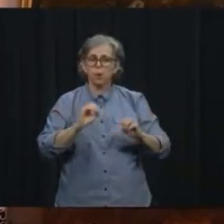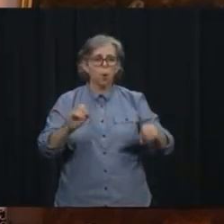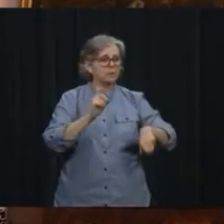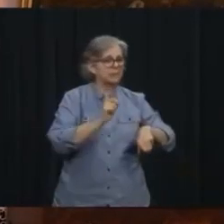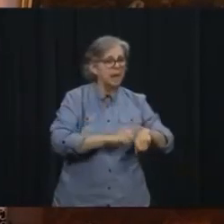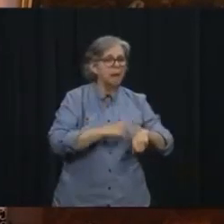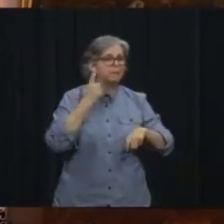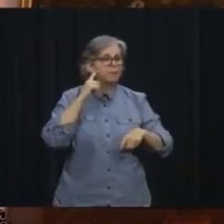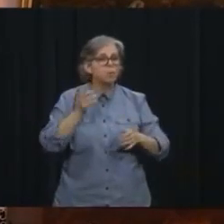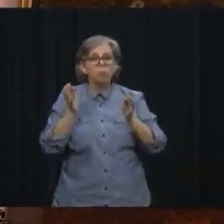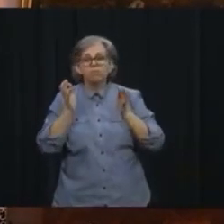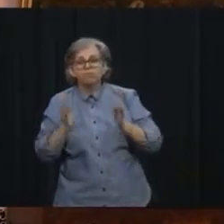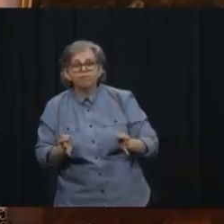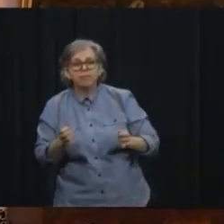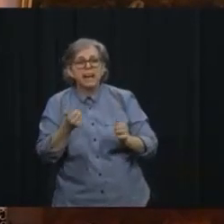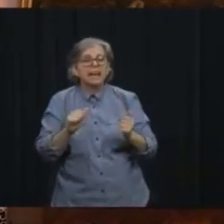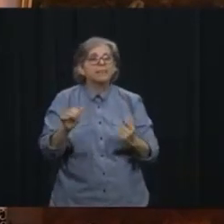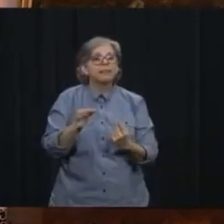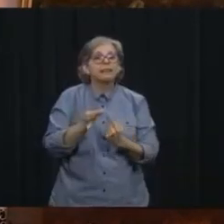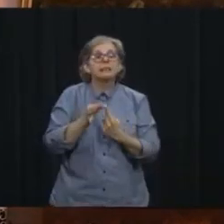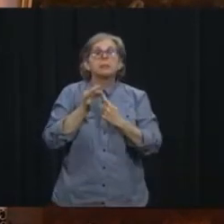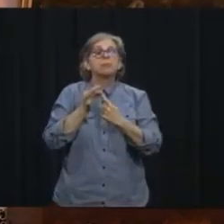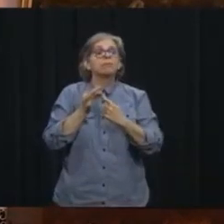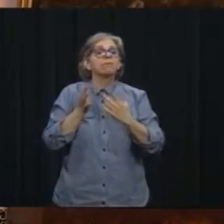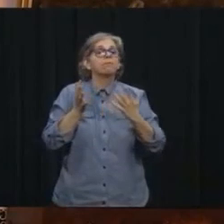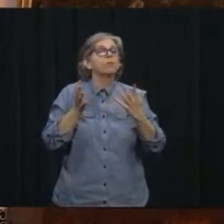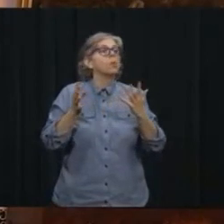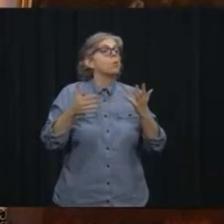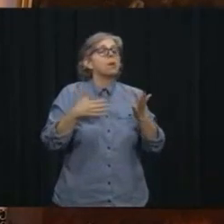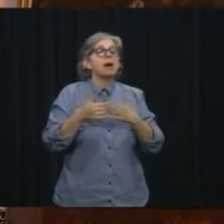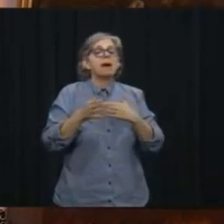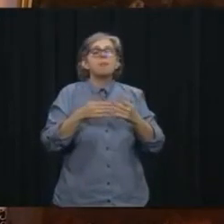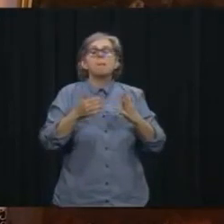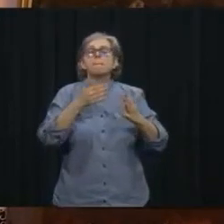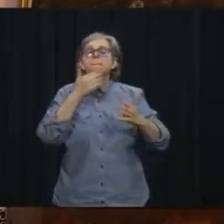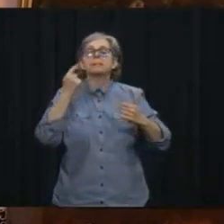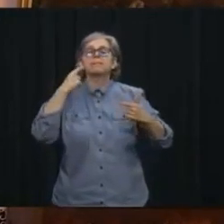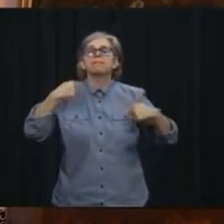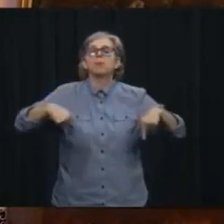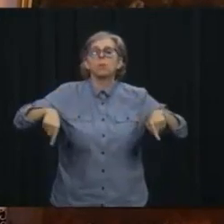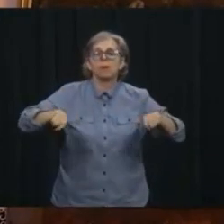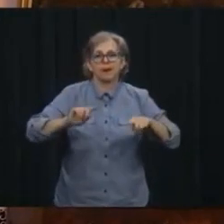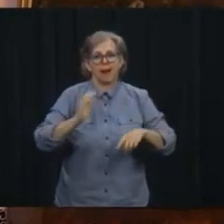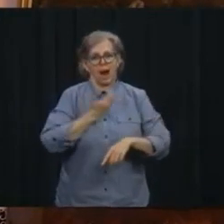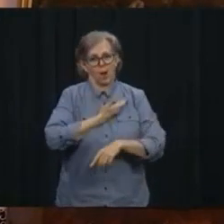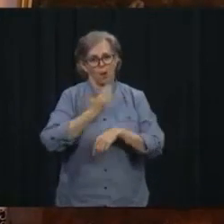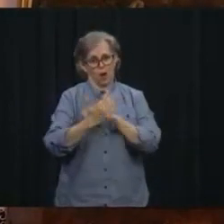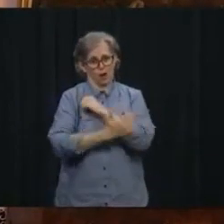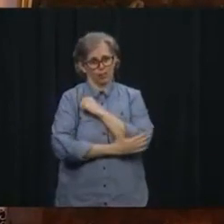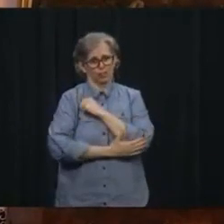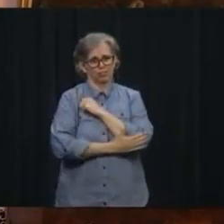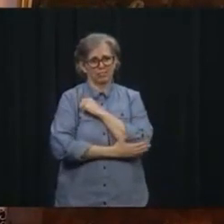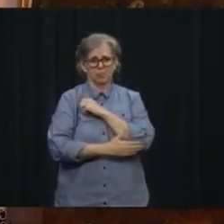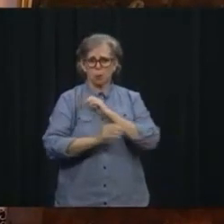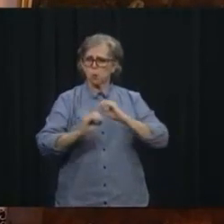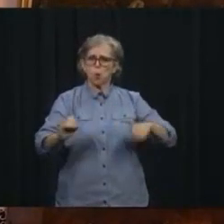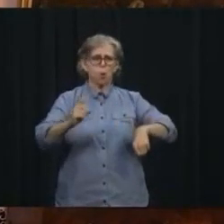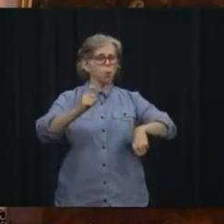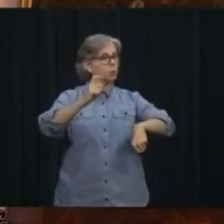going on in Europe. This is what the First Lady Eleanor Roosevelt said. This is no ordinary